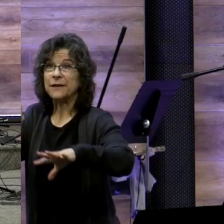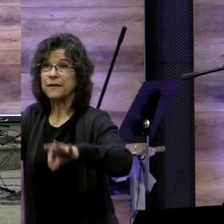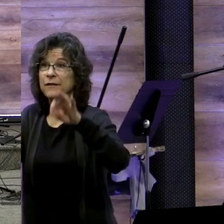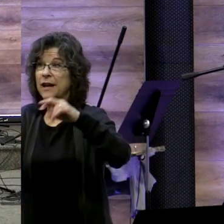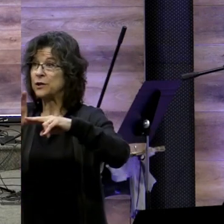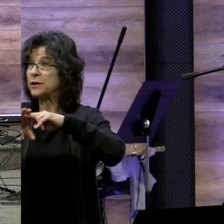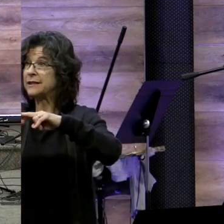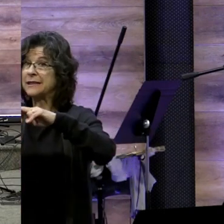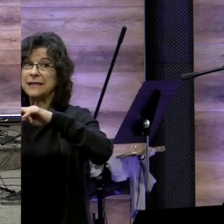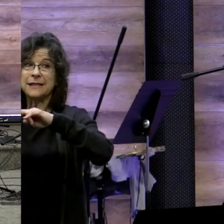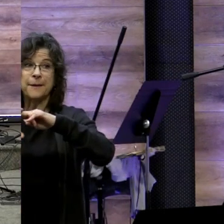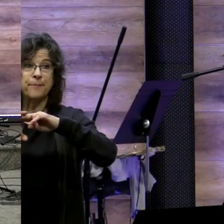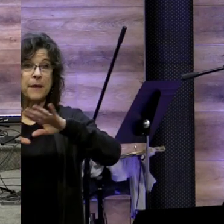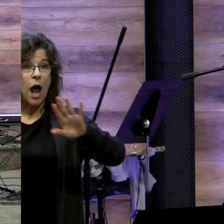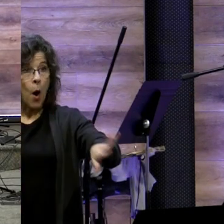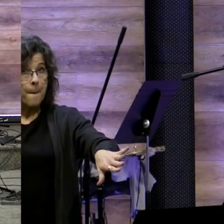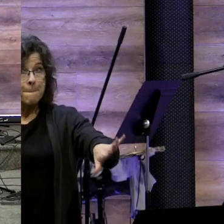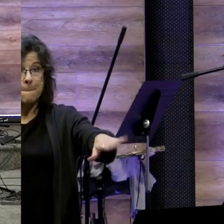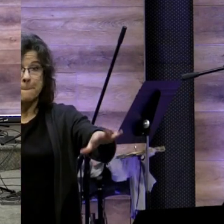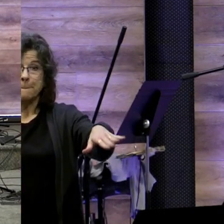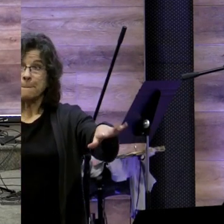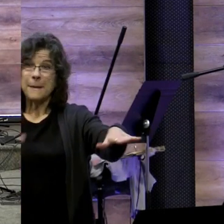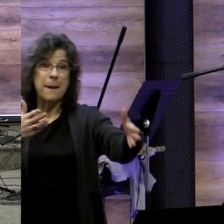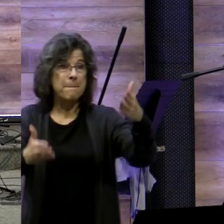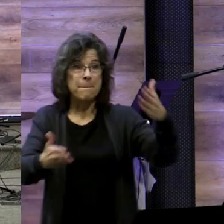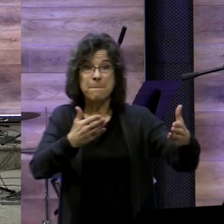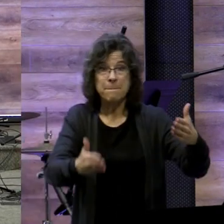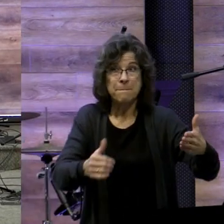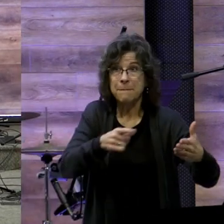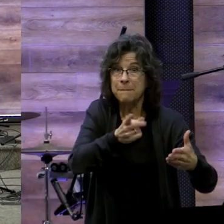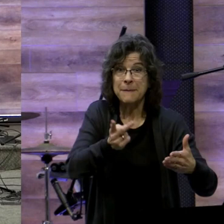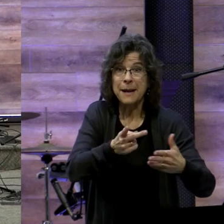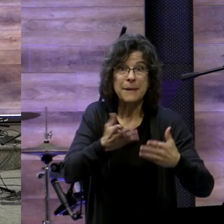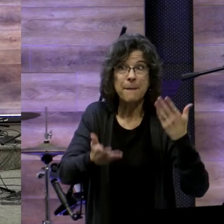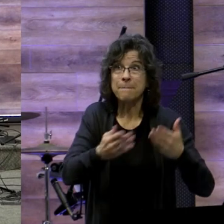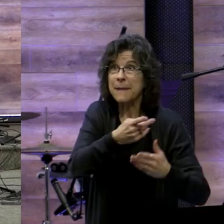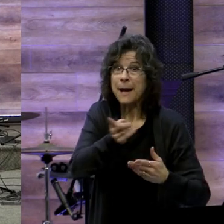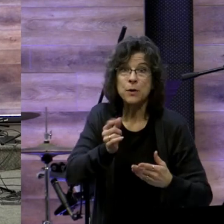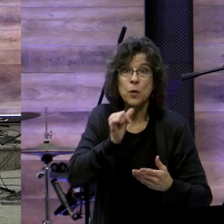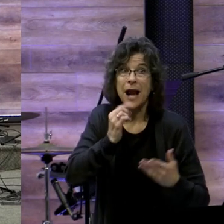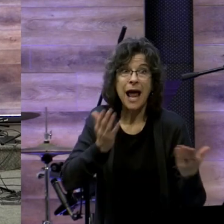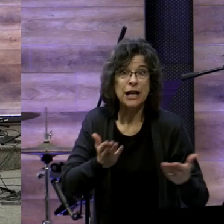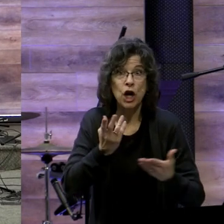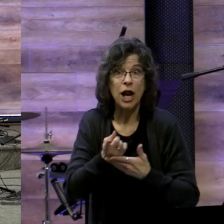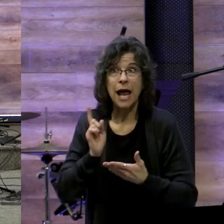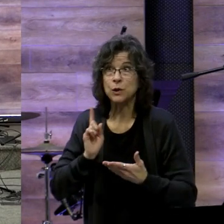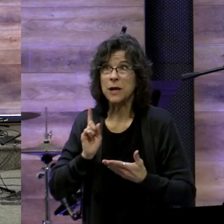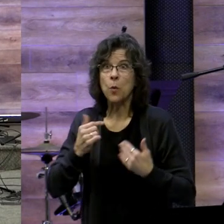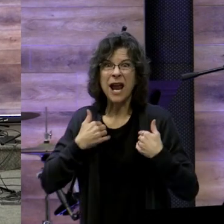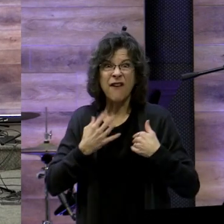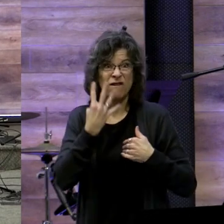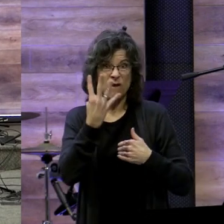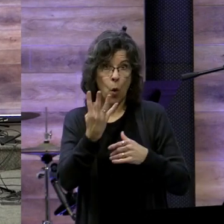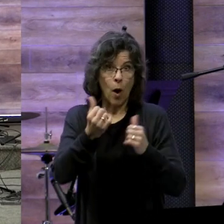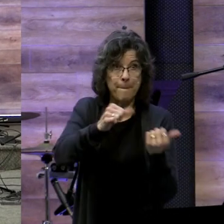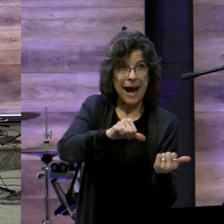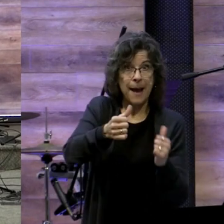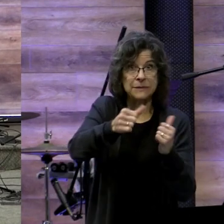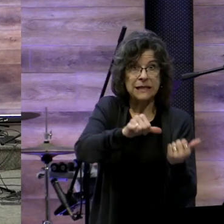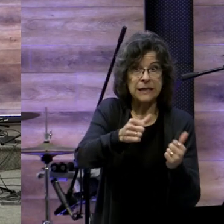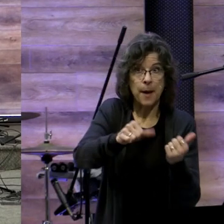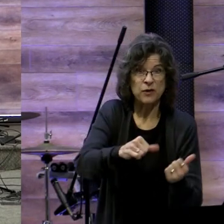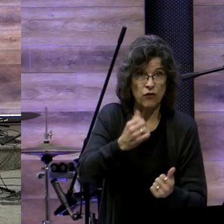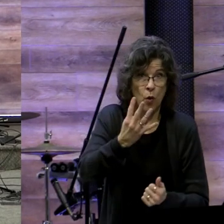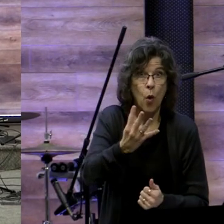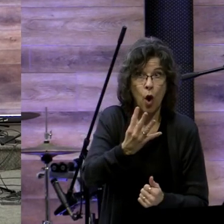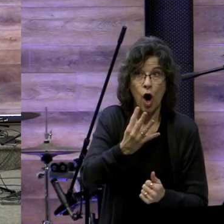If you were not here last week was a party. We had four baptisms, and as stories were being shared of people coming to Christ,